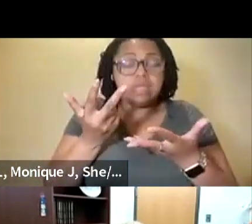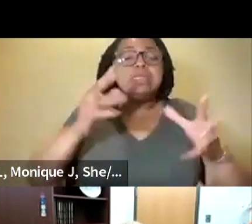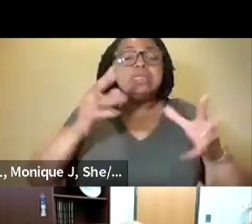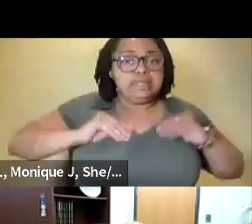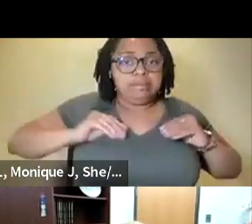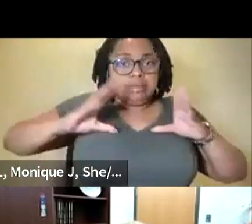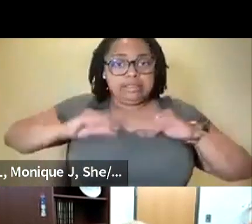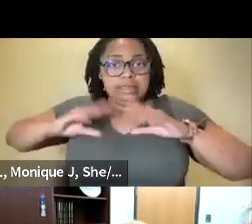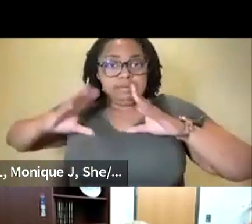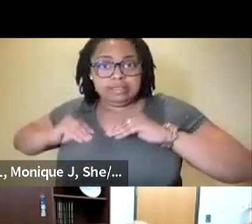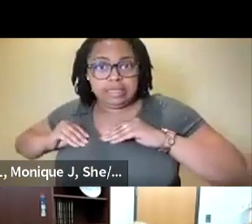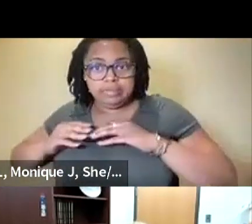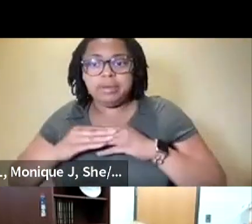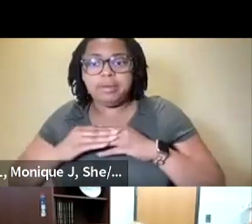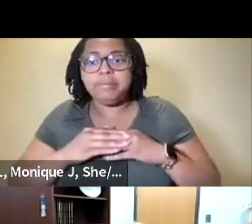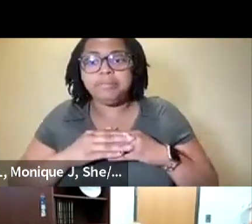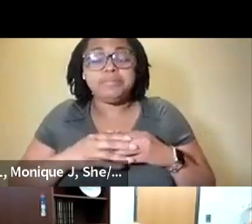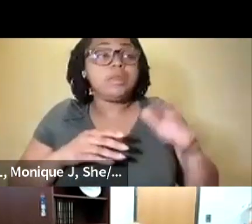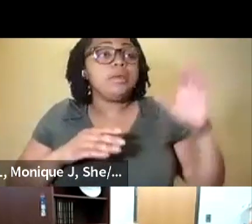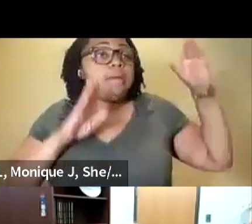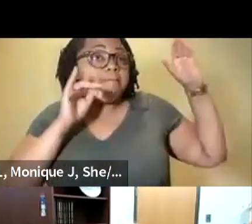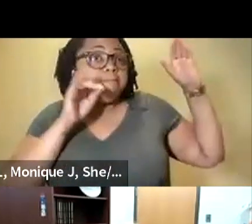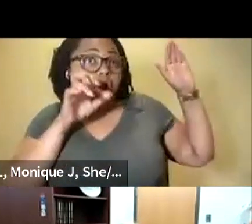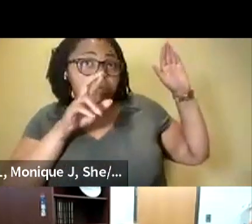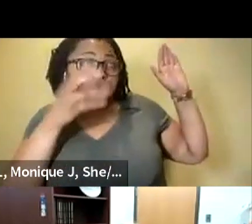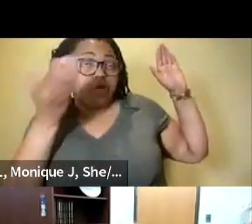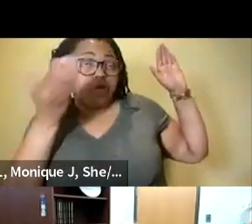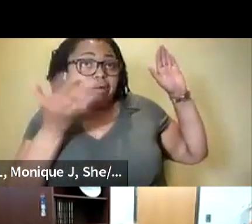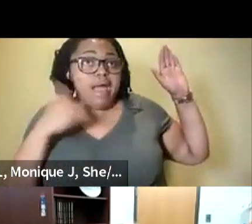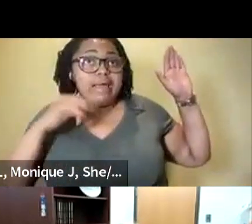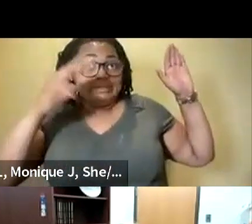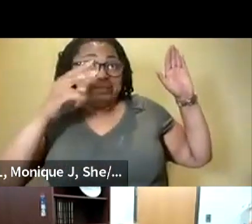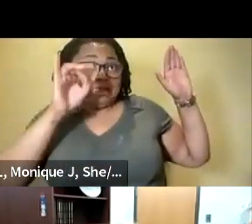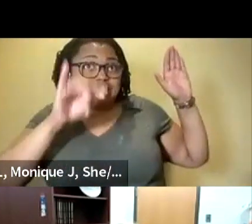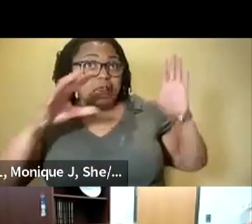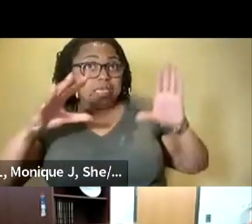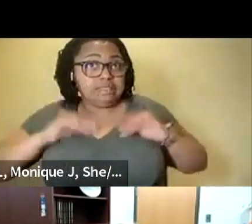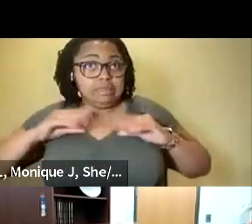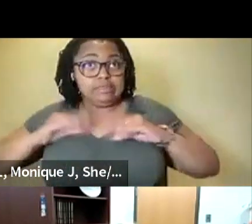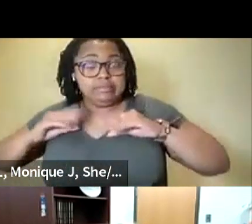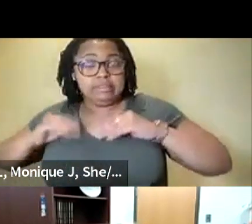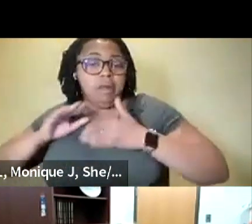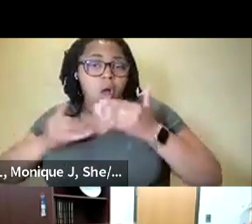once. Barbara here, I'll second that. Okay.